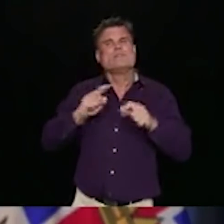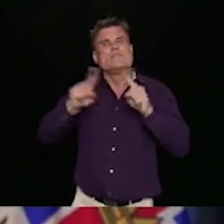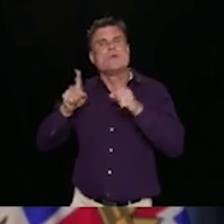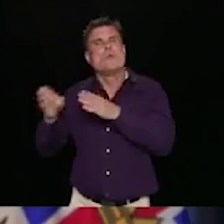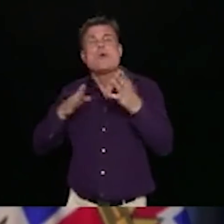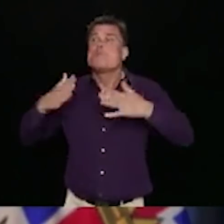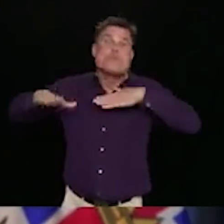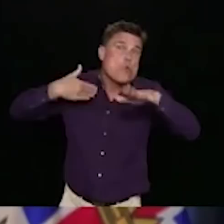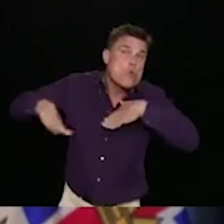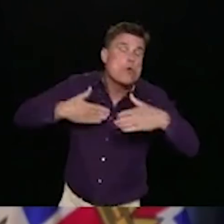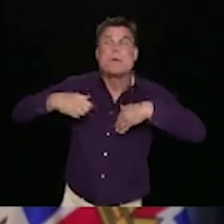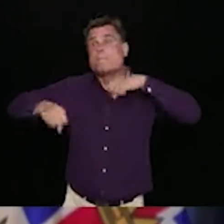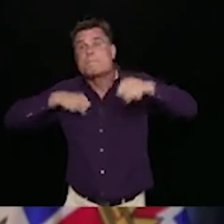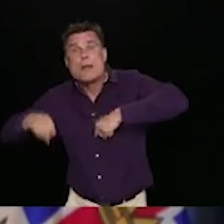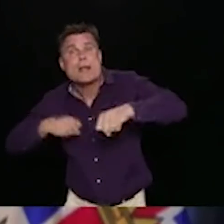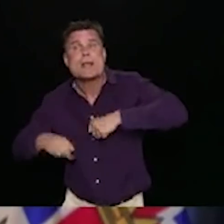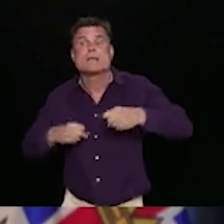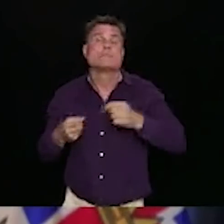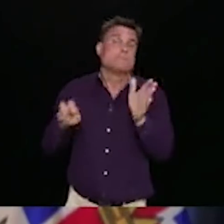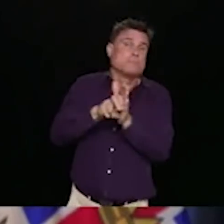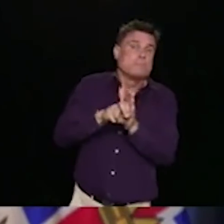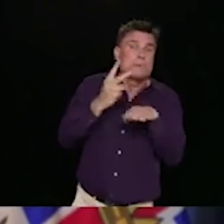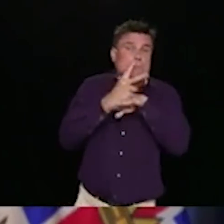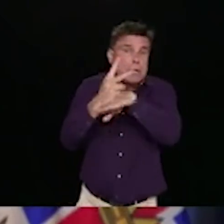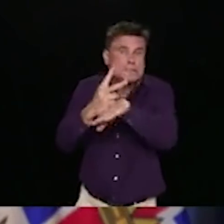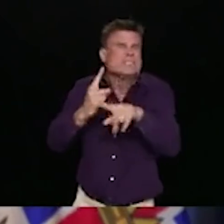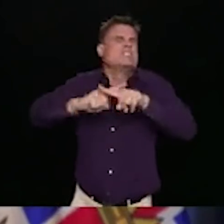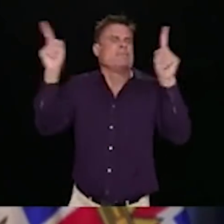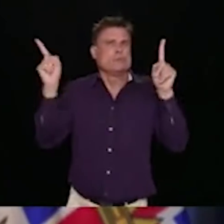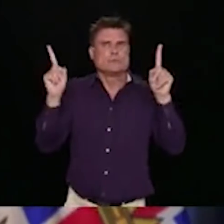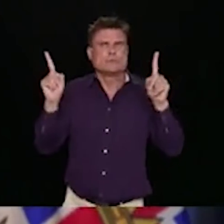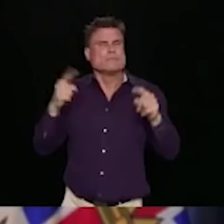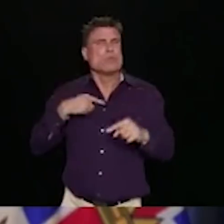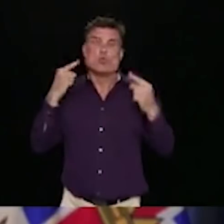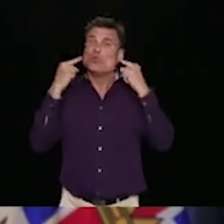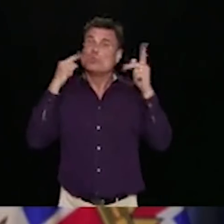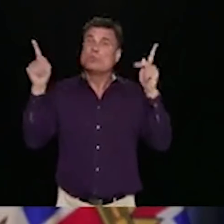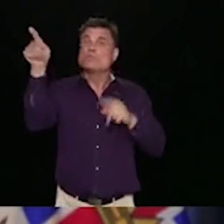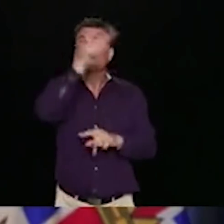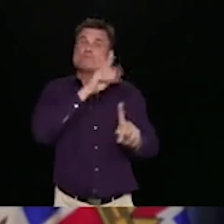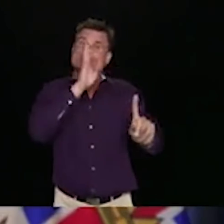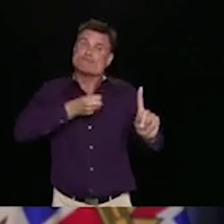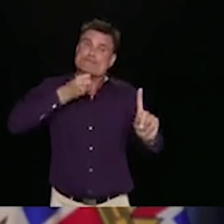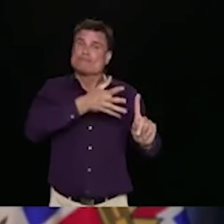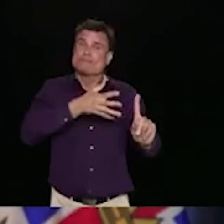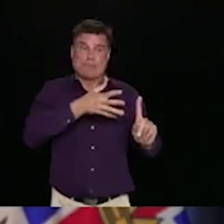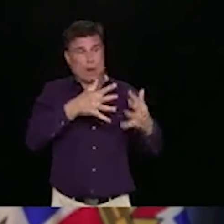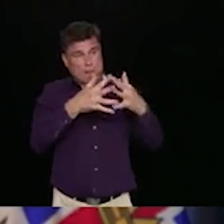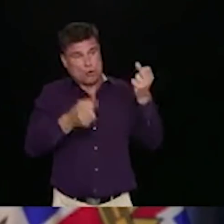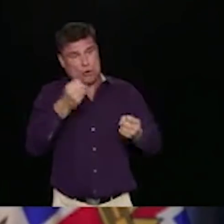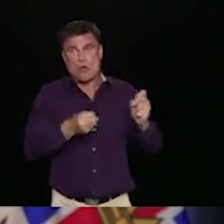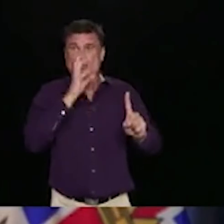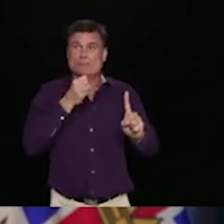ways. But when it comes to people, I have said many times, and I know this to be a fact, there are many reasons